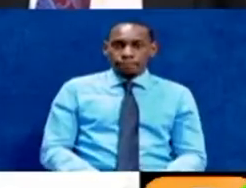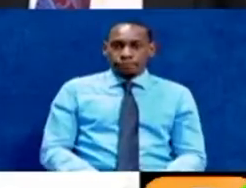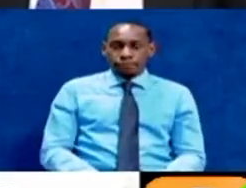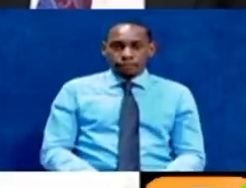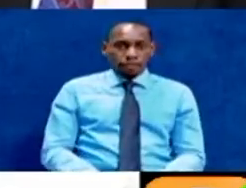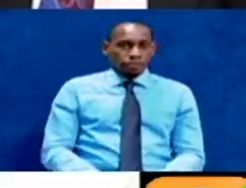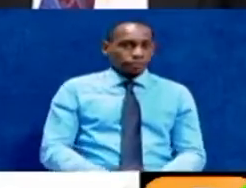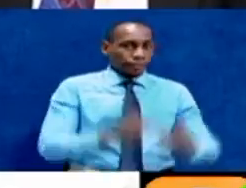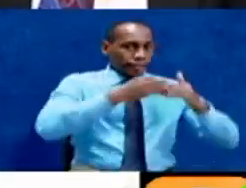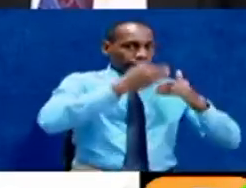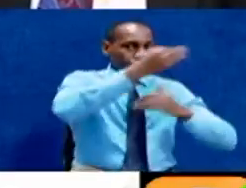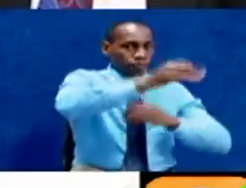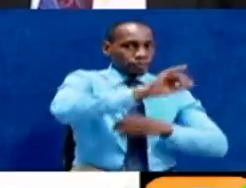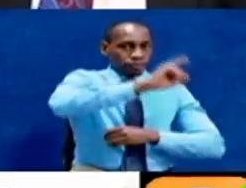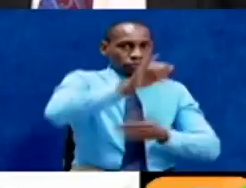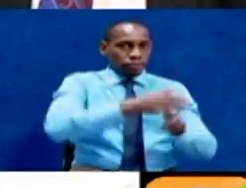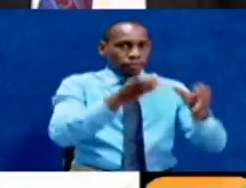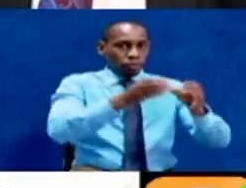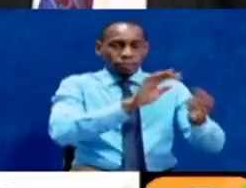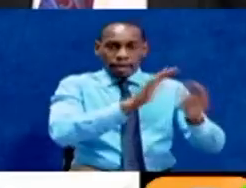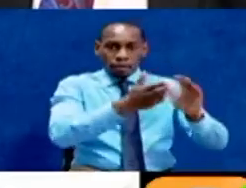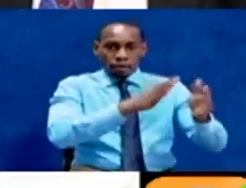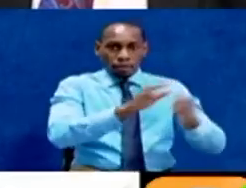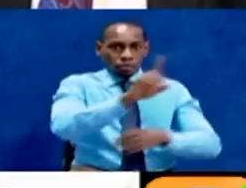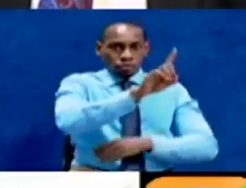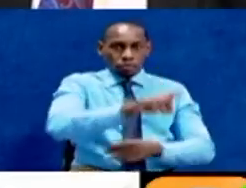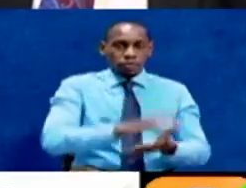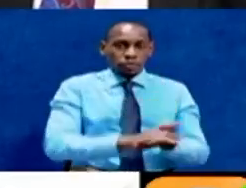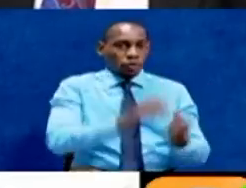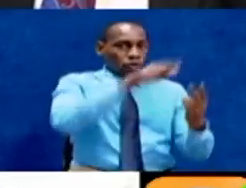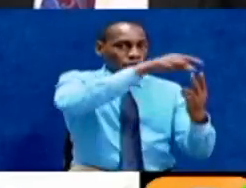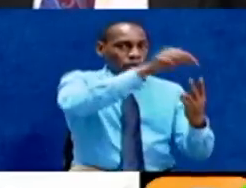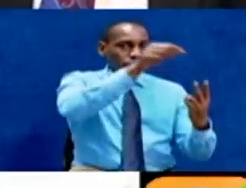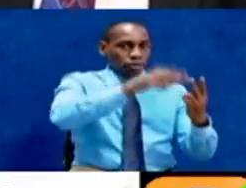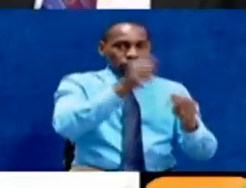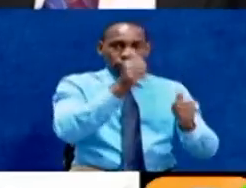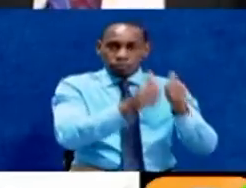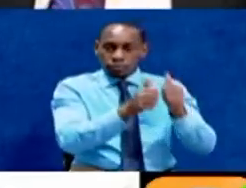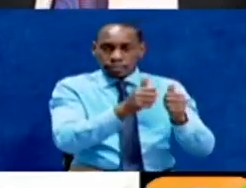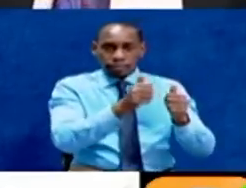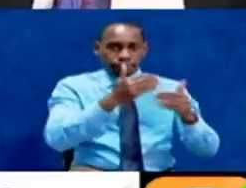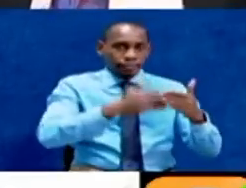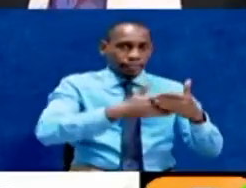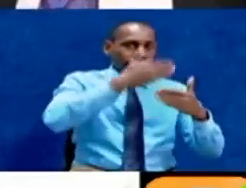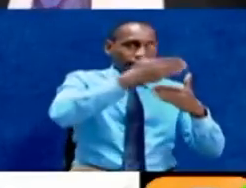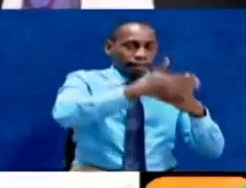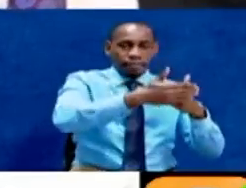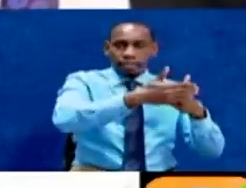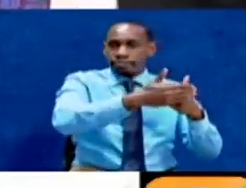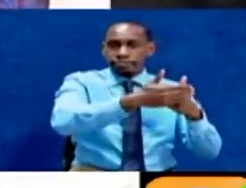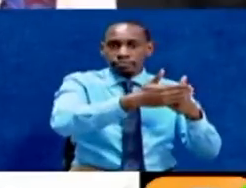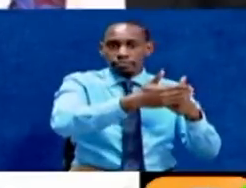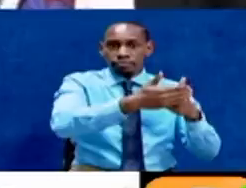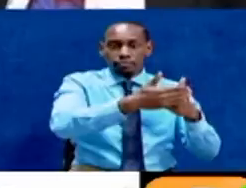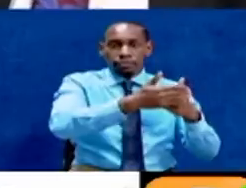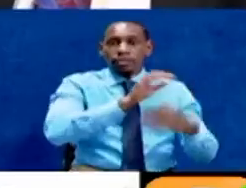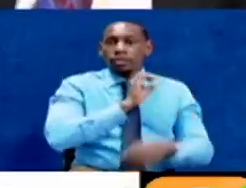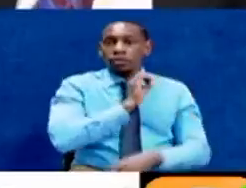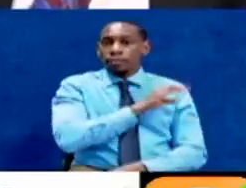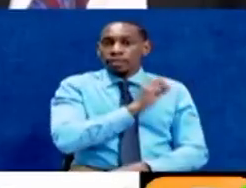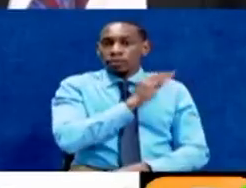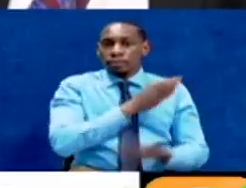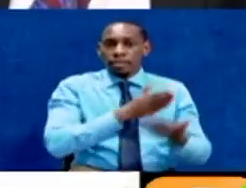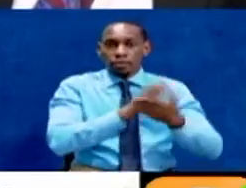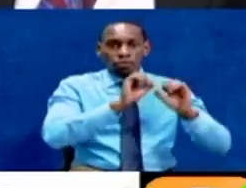wrap up the future of Jubilee Party, what are your options beyond, as some have said, complaining on